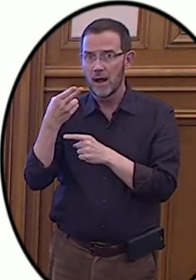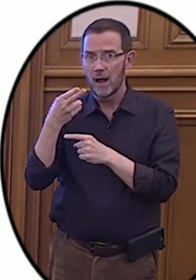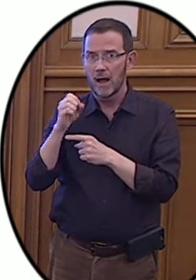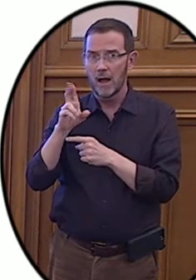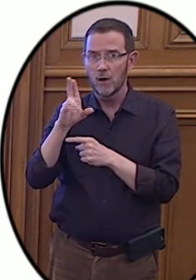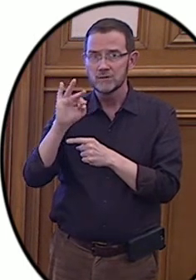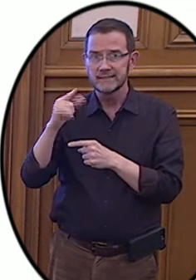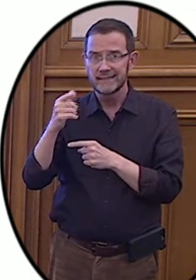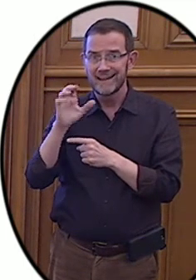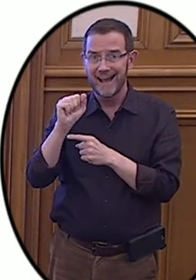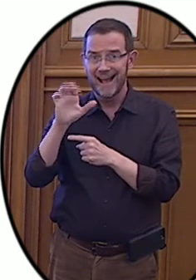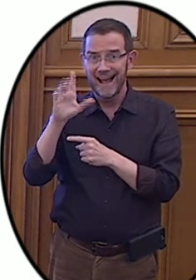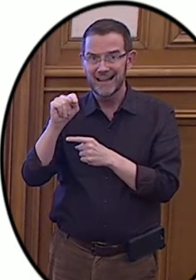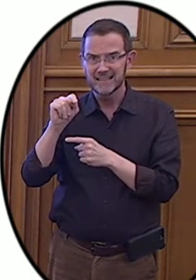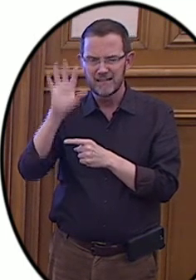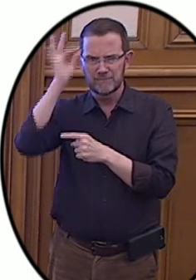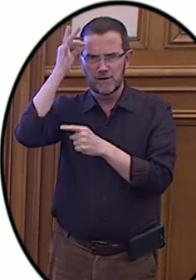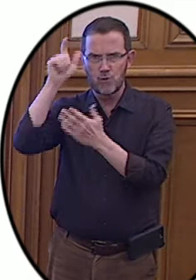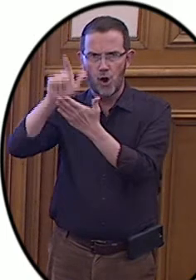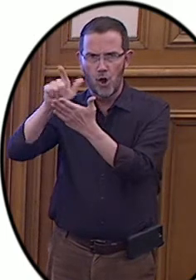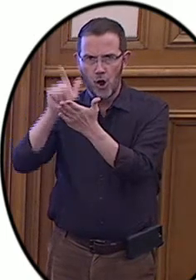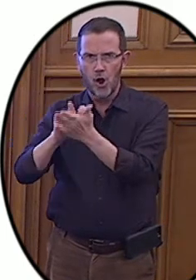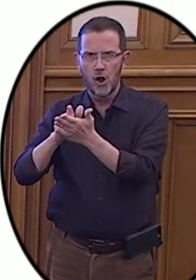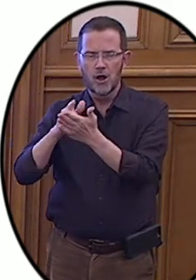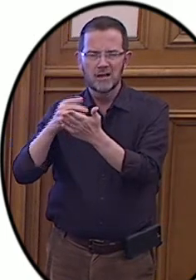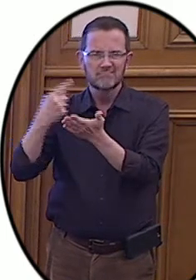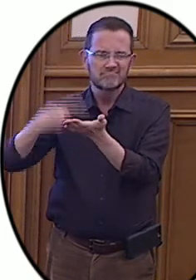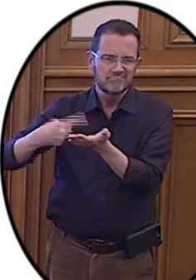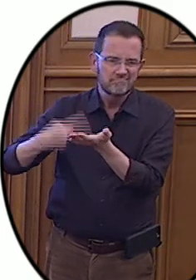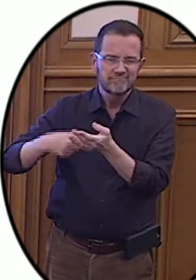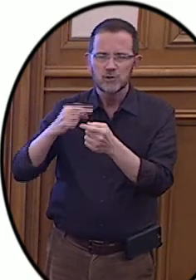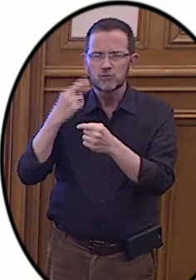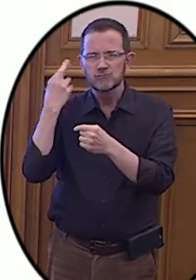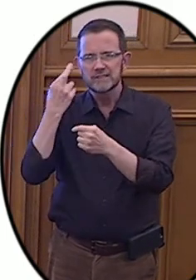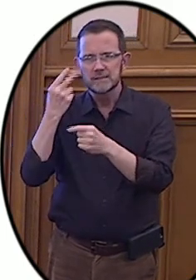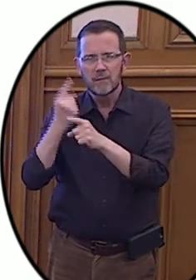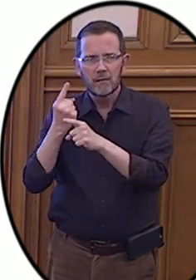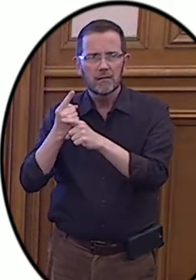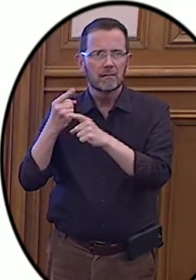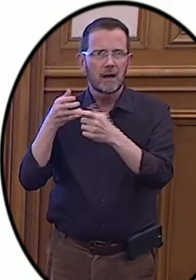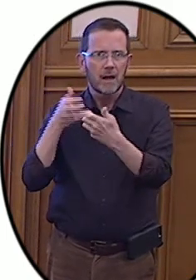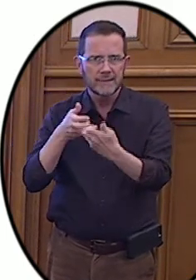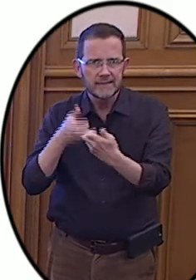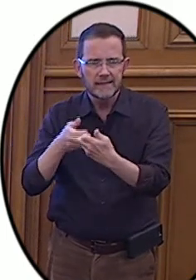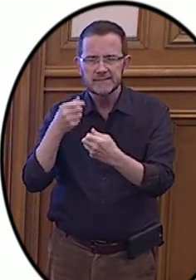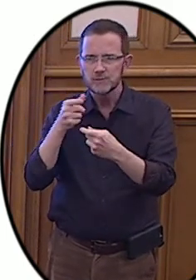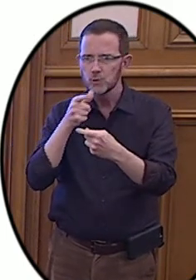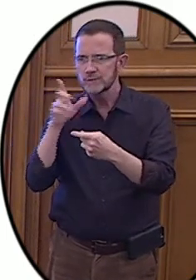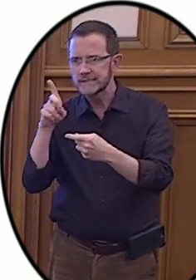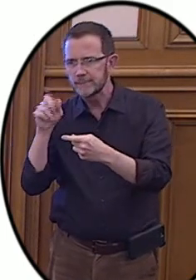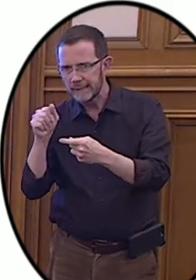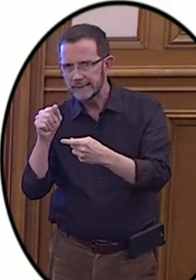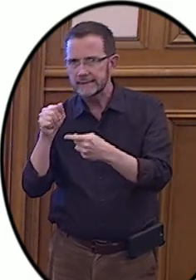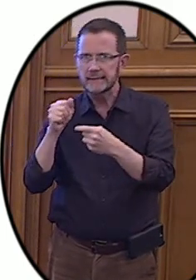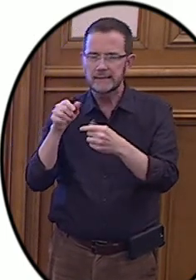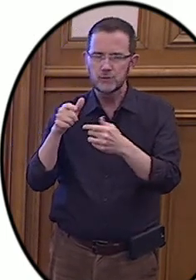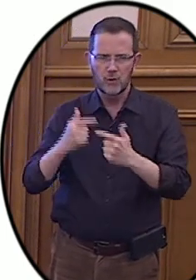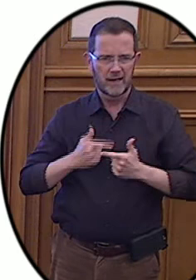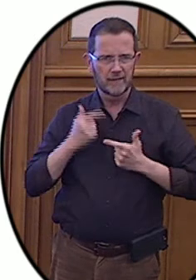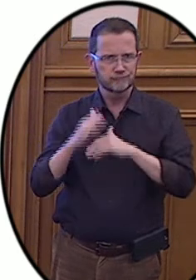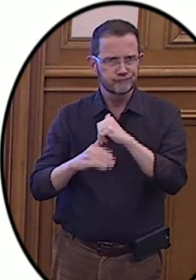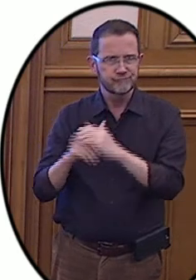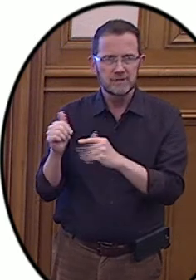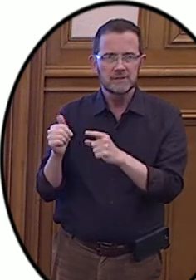law that applies to reasonable accommodations for disability in housing, that law only